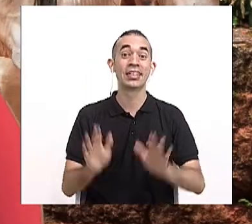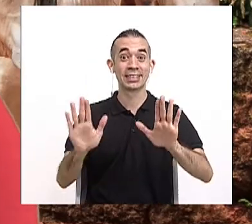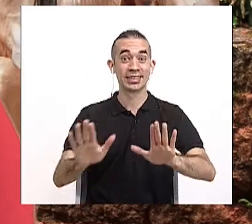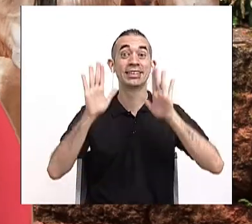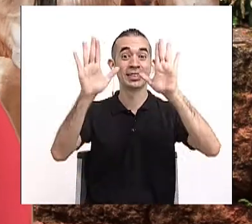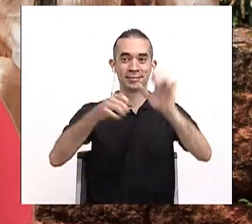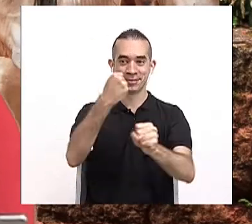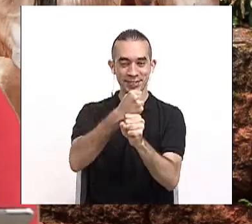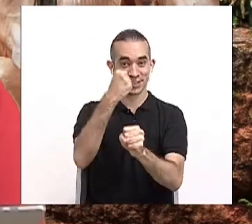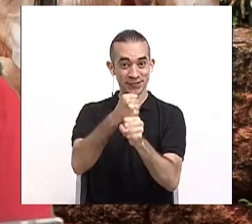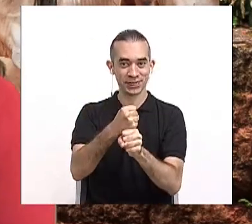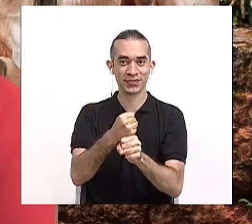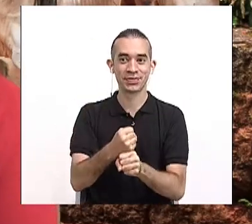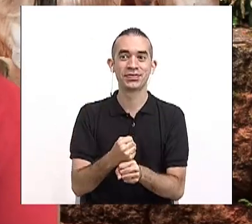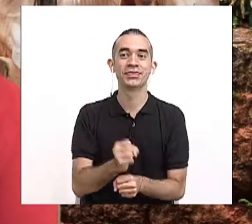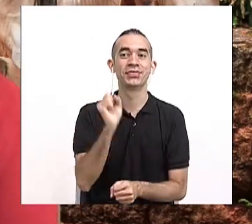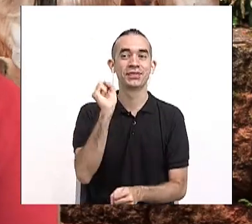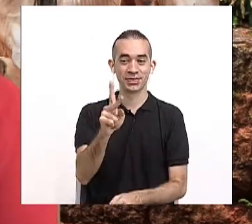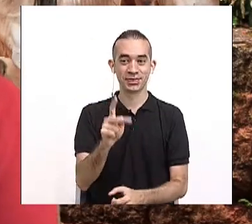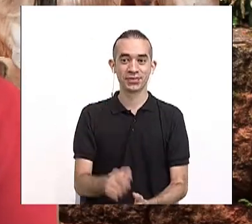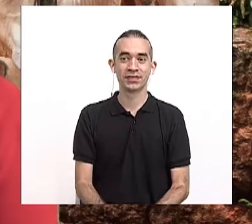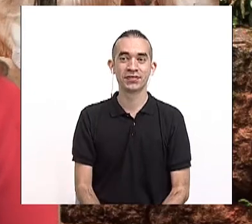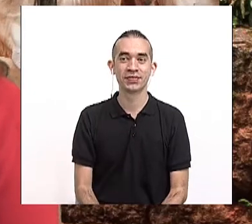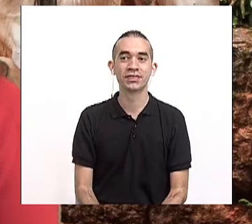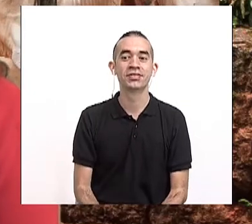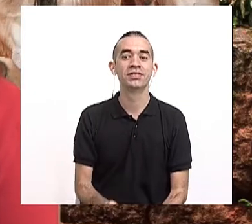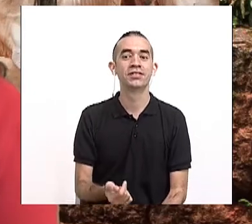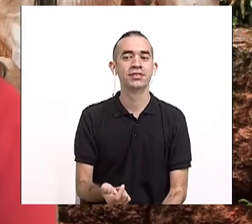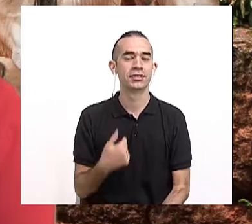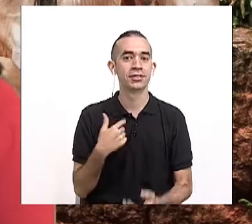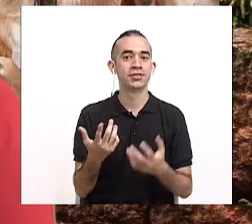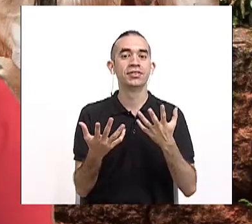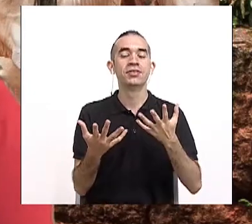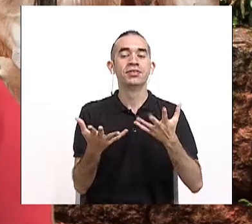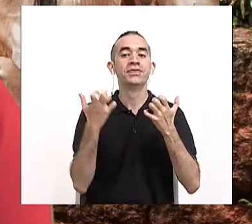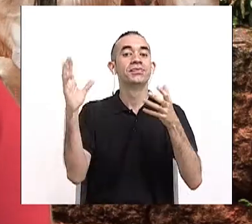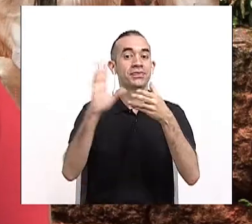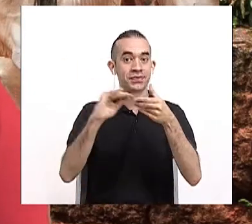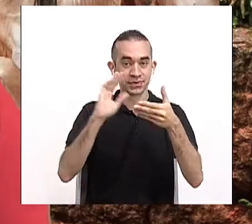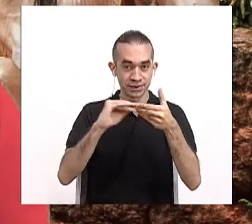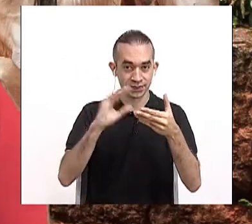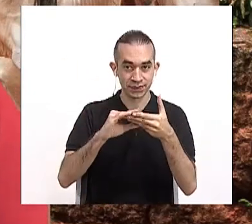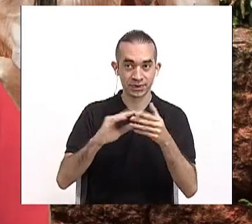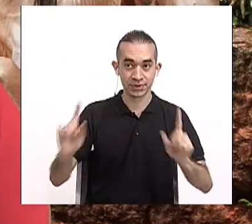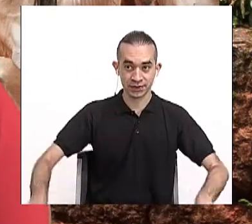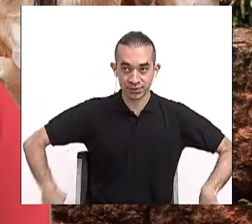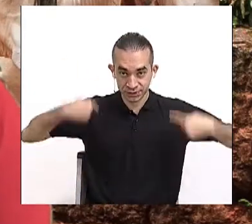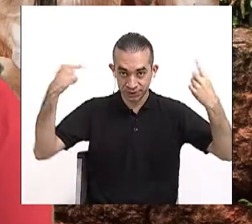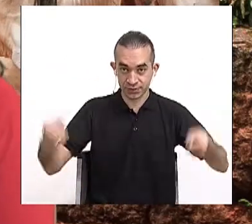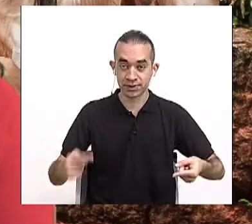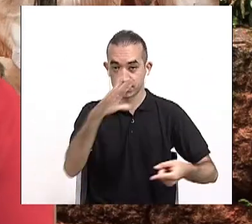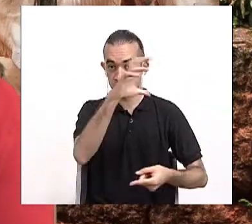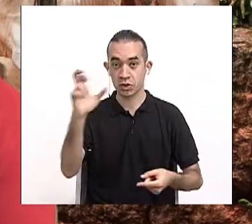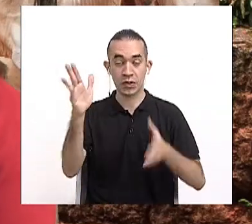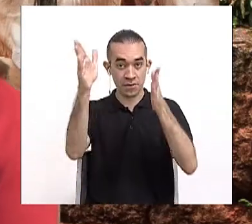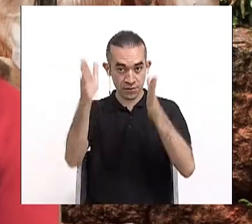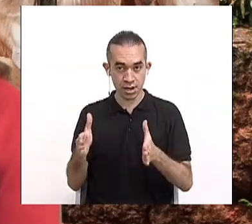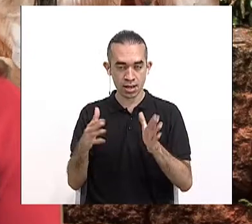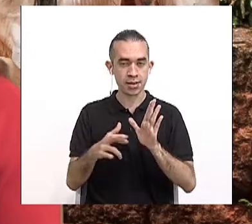Excellent job, guys. Okay, now I like to tell you what ox carts represents for Costa Ricans and